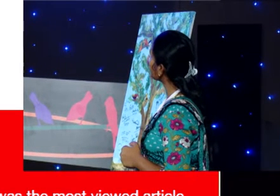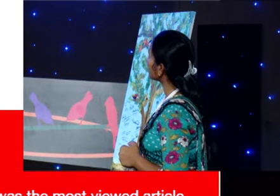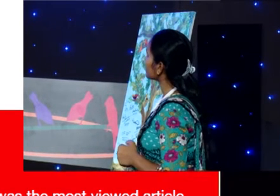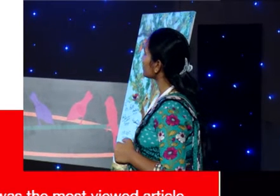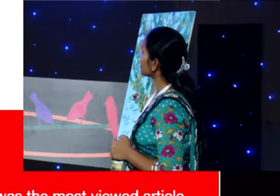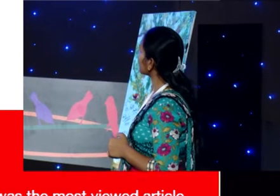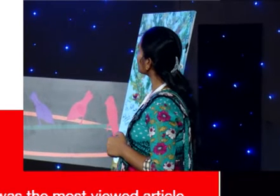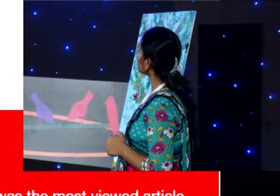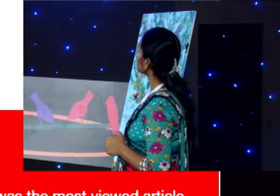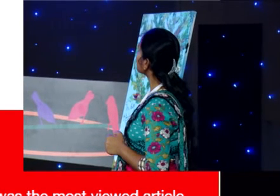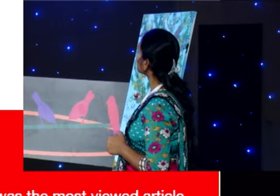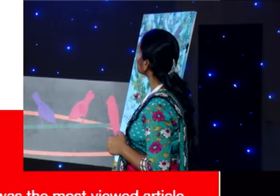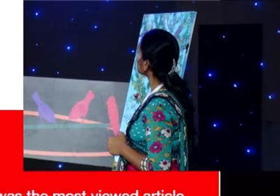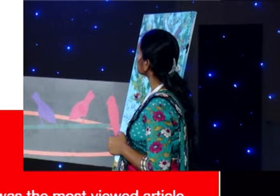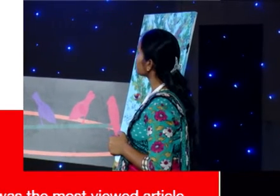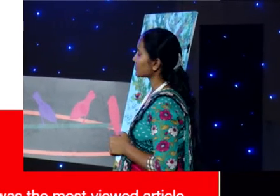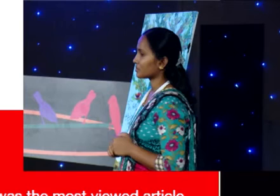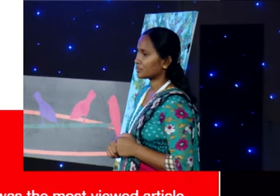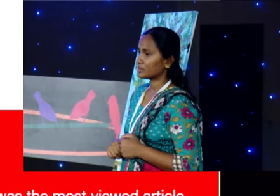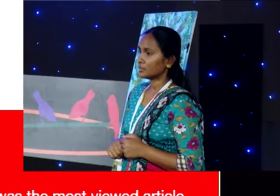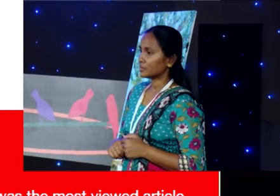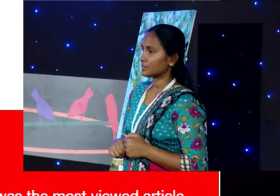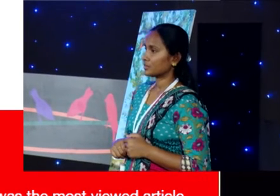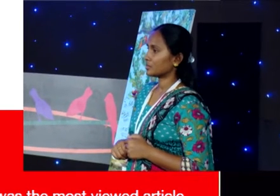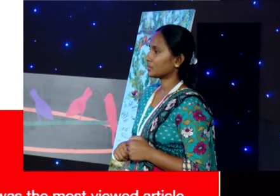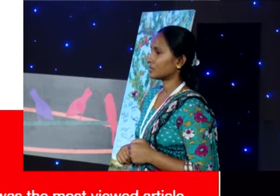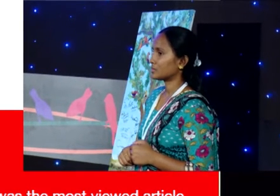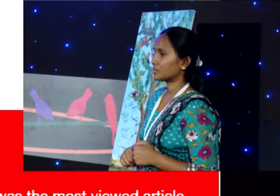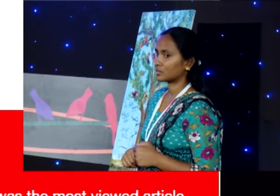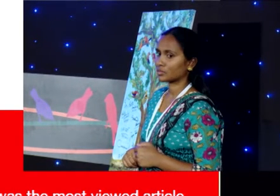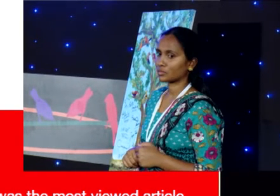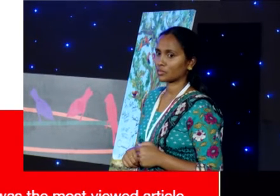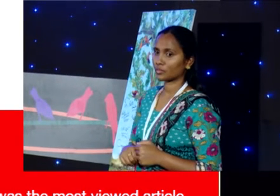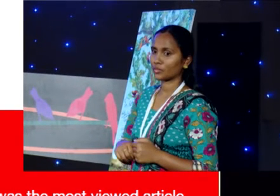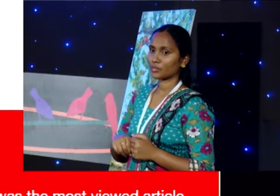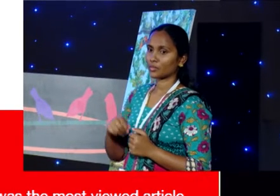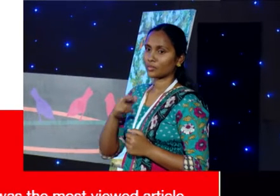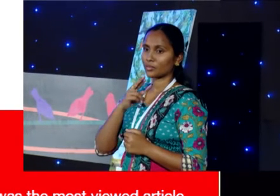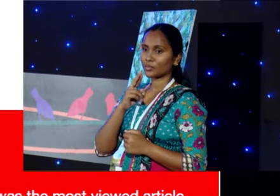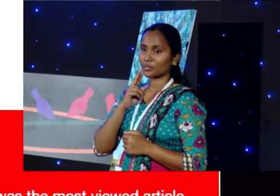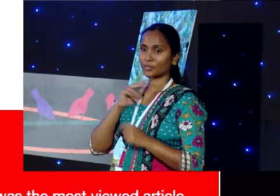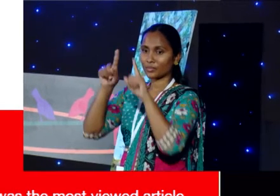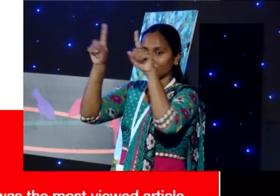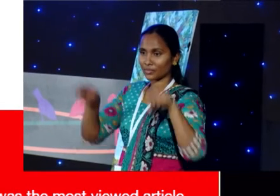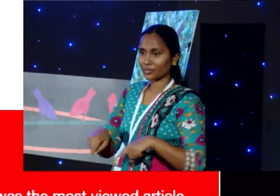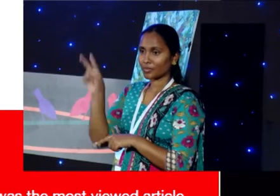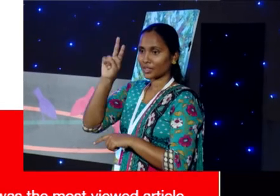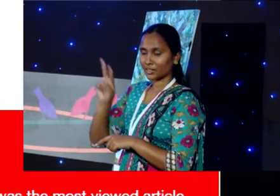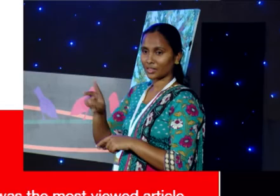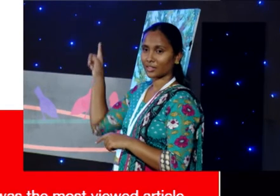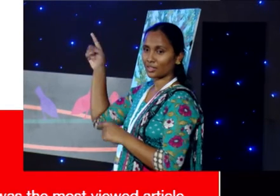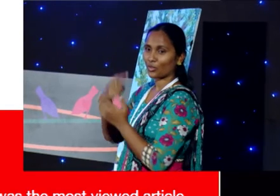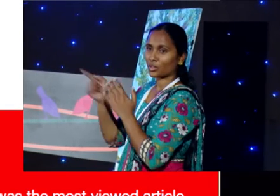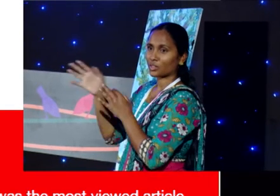to work with us, you know, media conglomerates like ABC News in the US, Good Morning America, parents with special needs children, and students